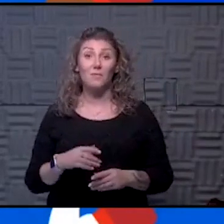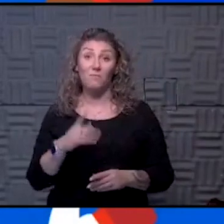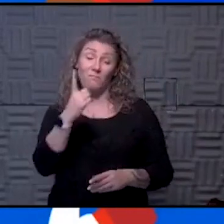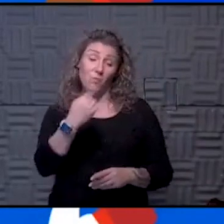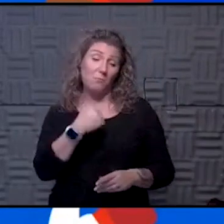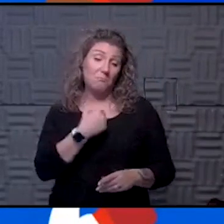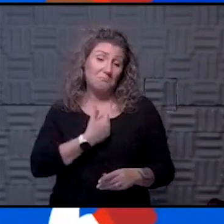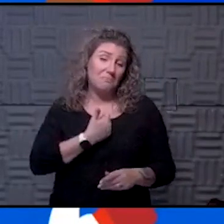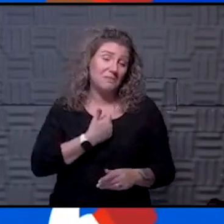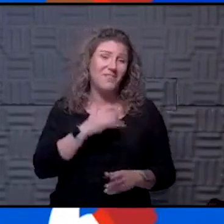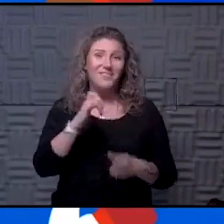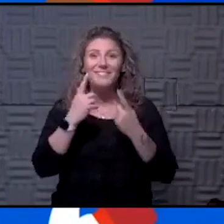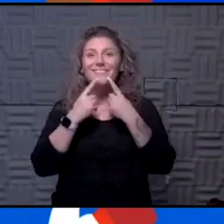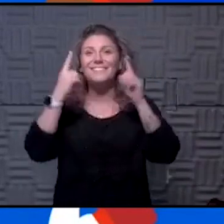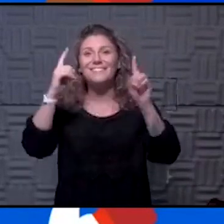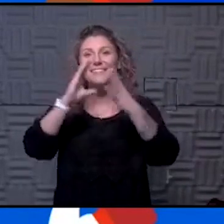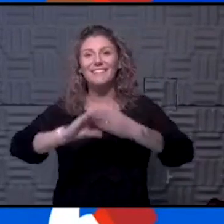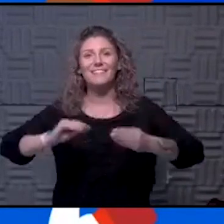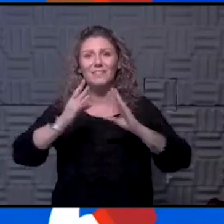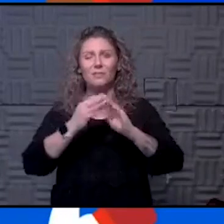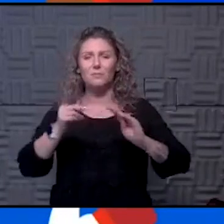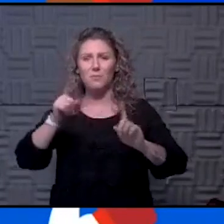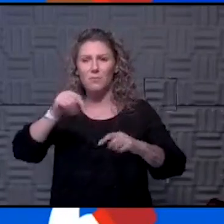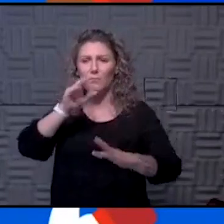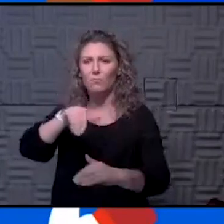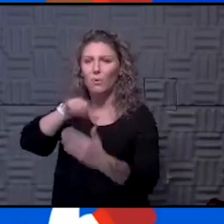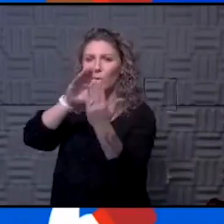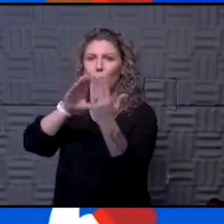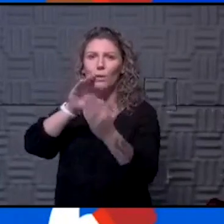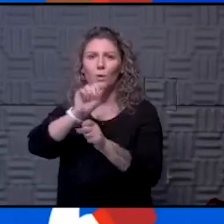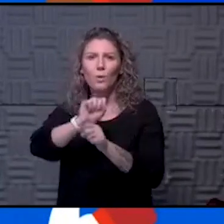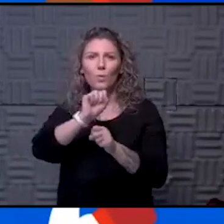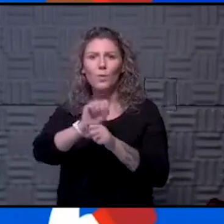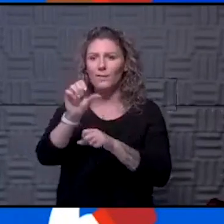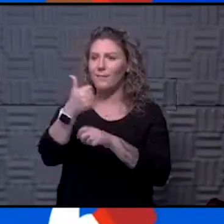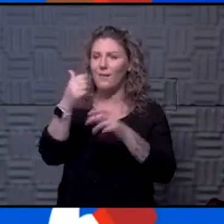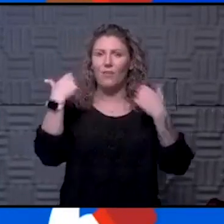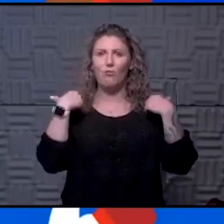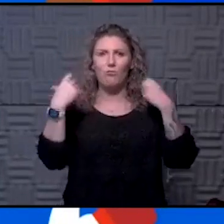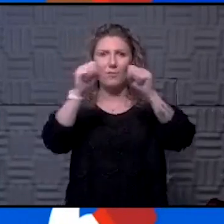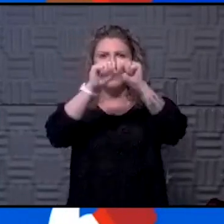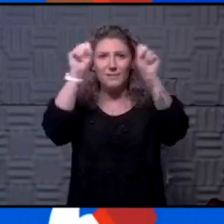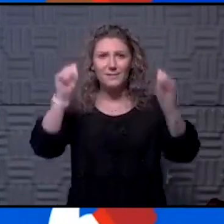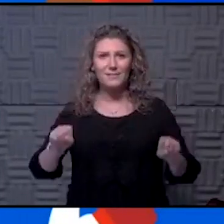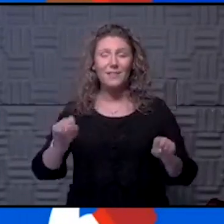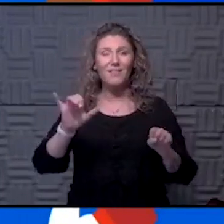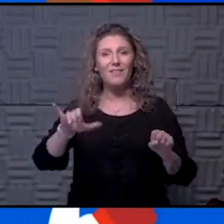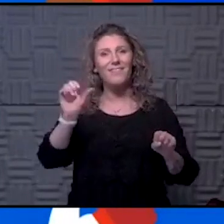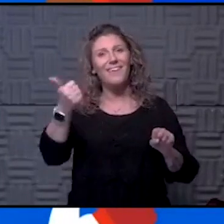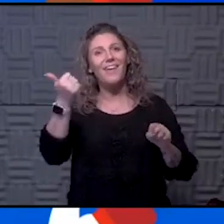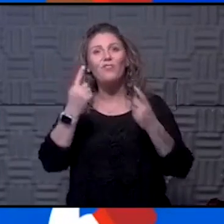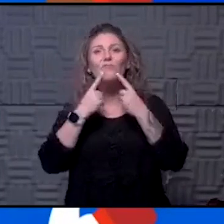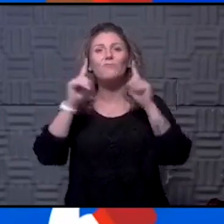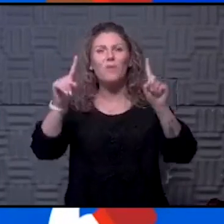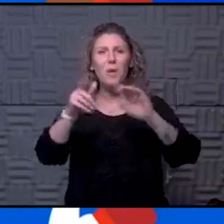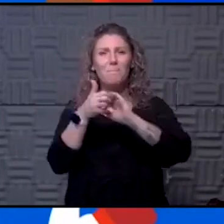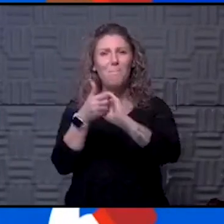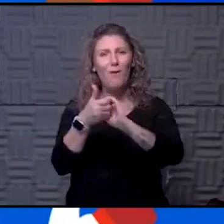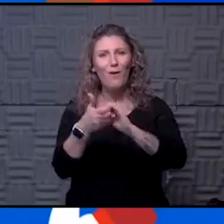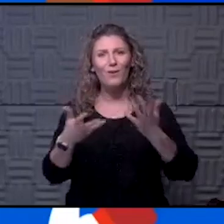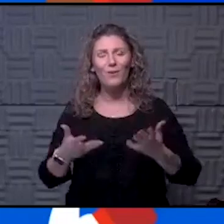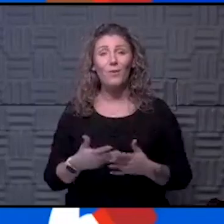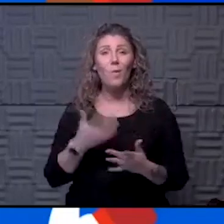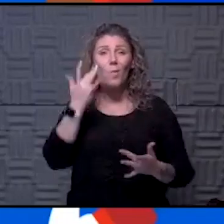success story. The approach to work with all of our health systems is another success story because